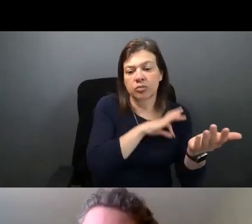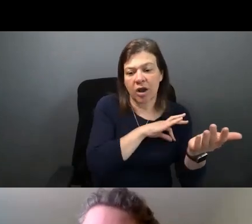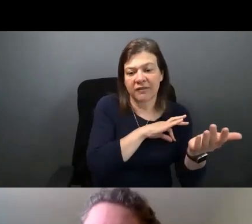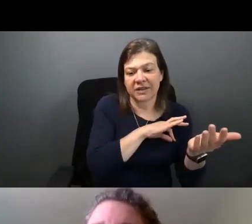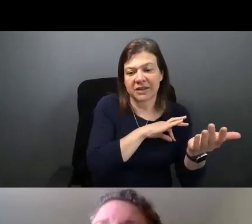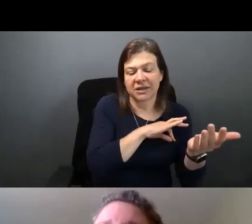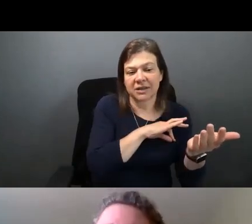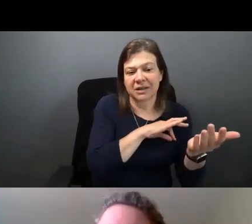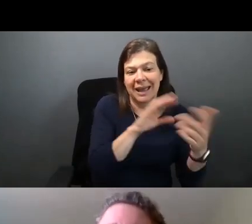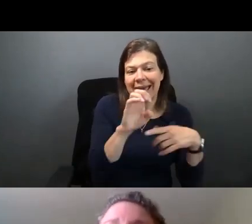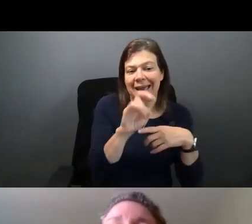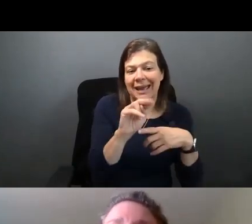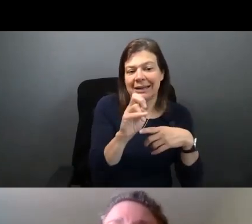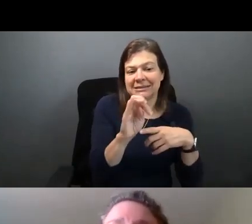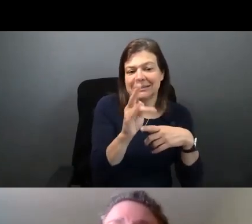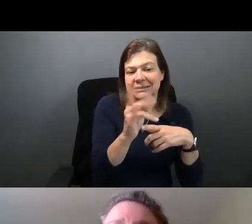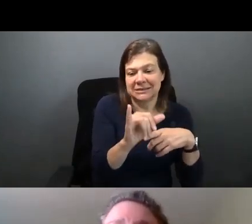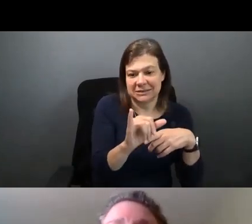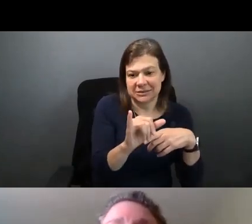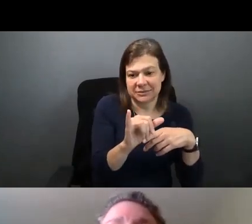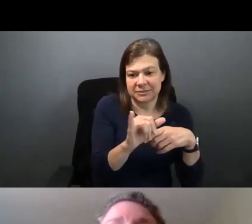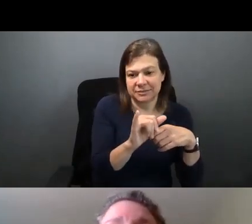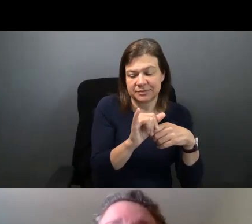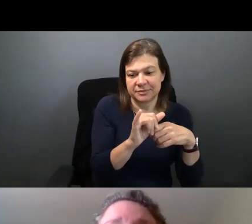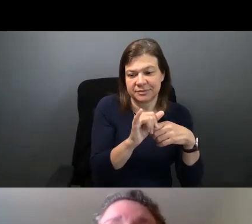nonprofit entity usually, can